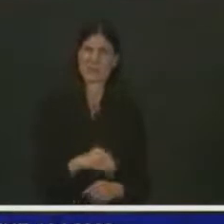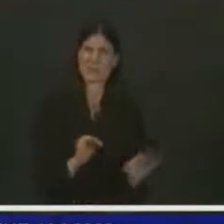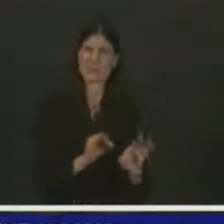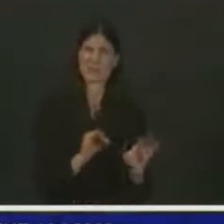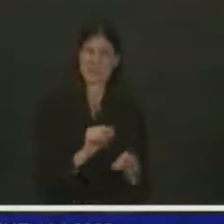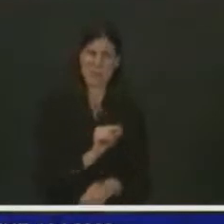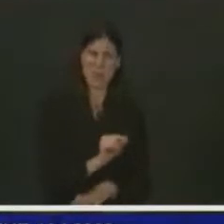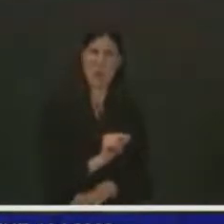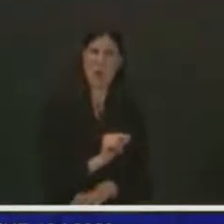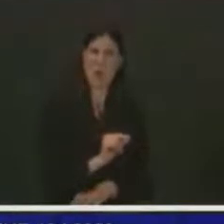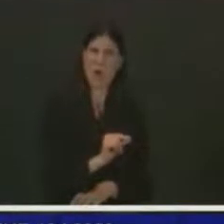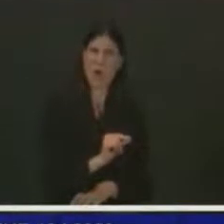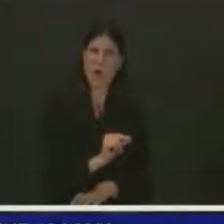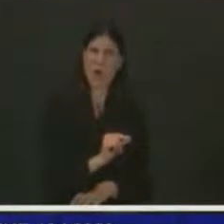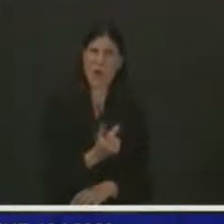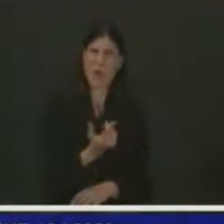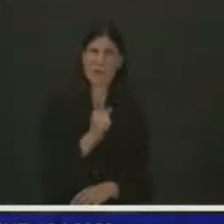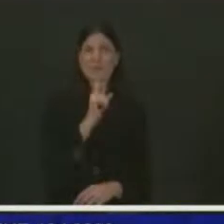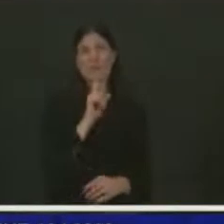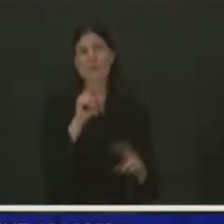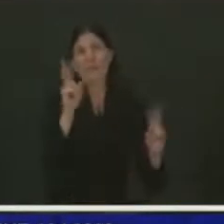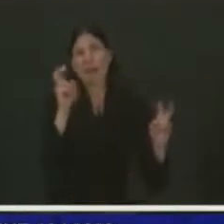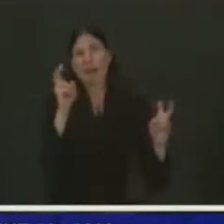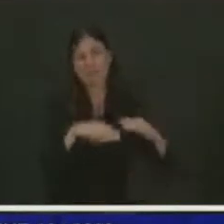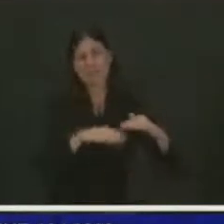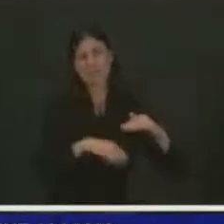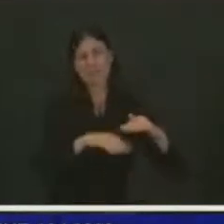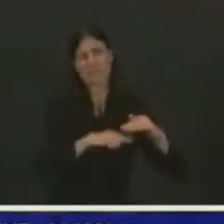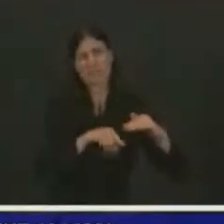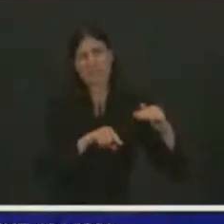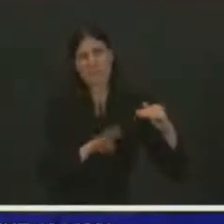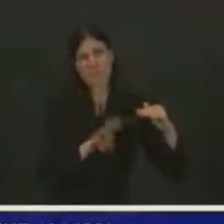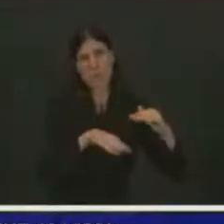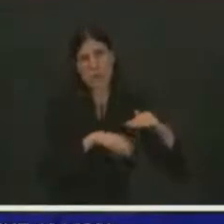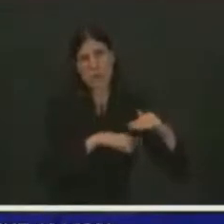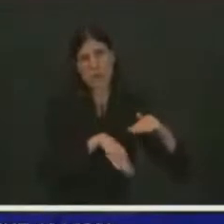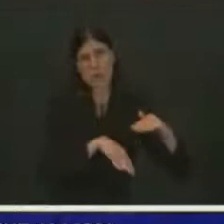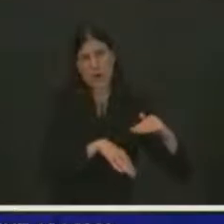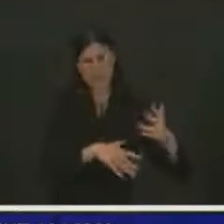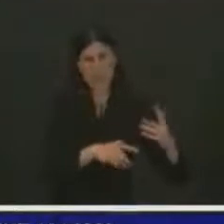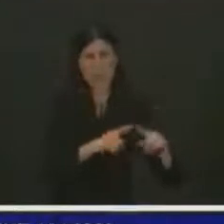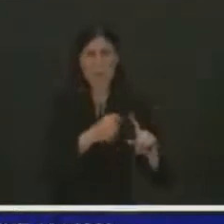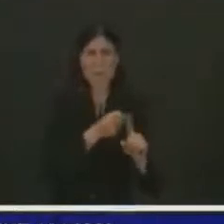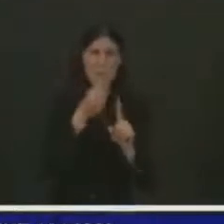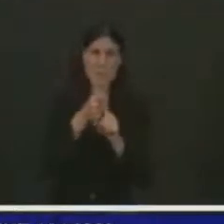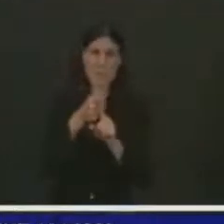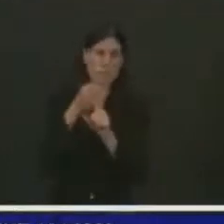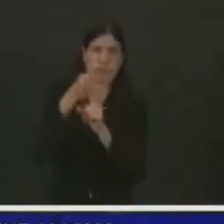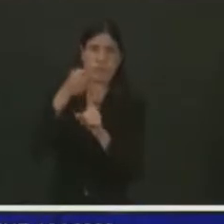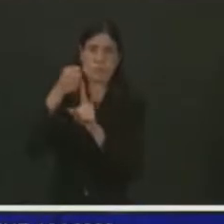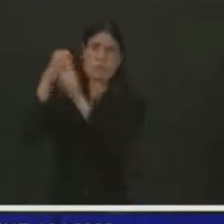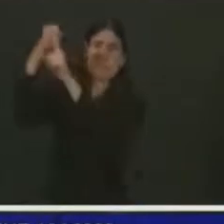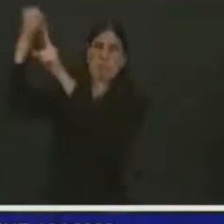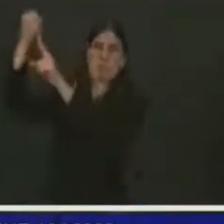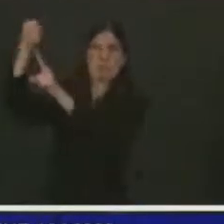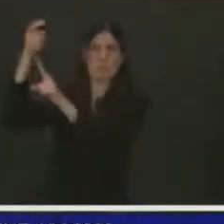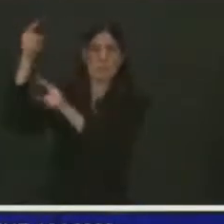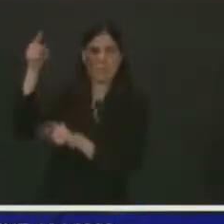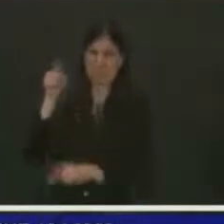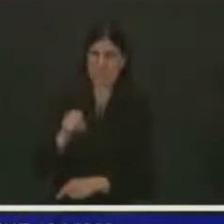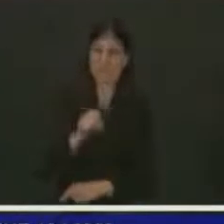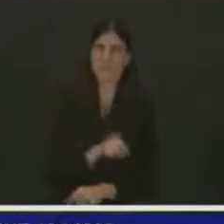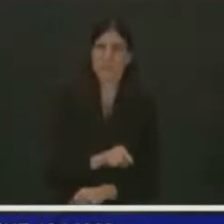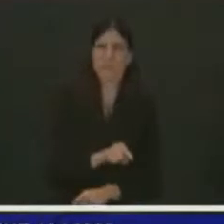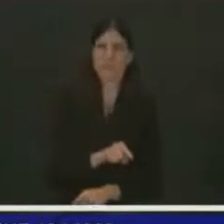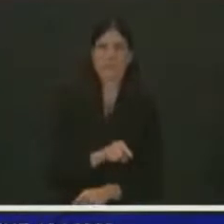is 0.4 times as likely. In other words, less than half as likely as the overall population. And what are